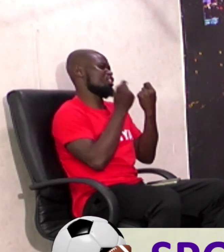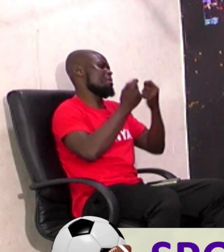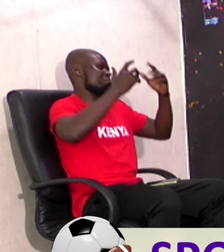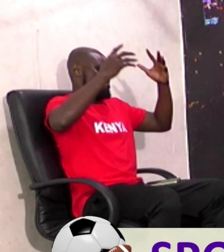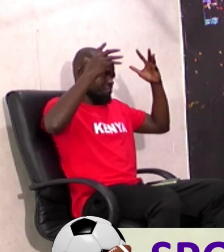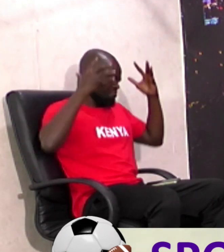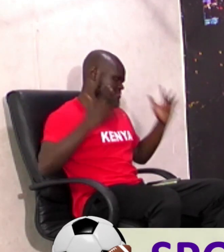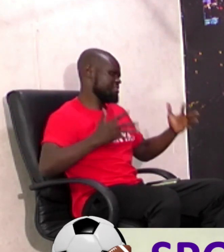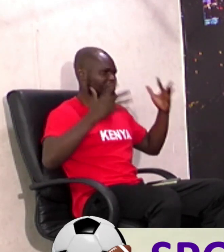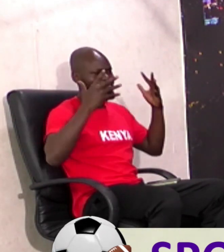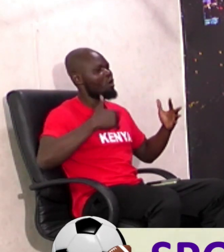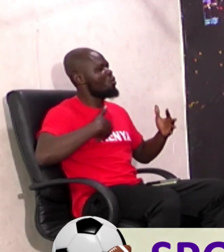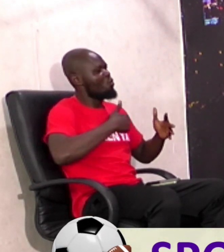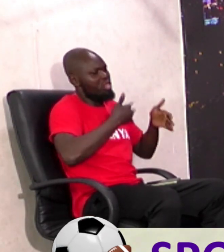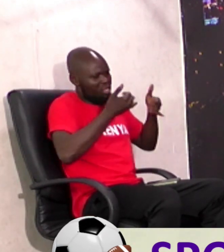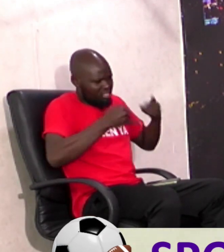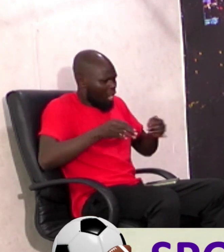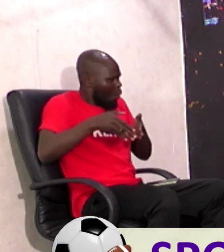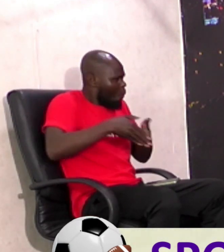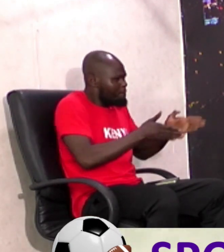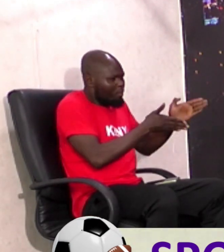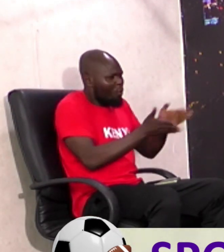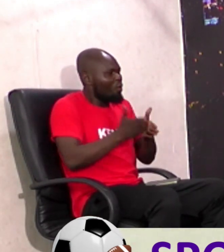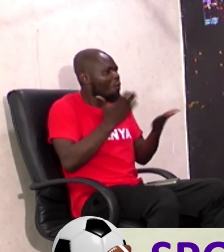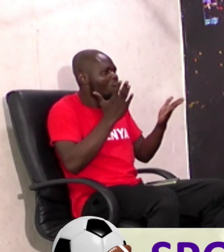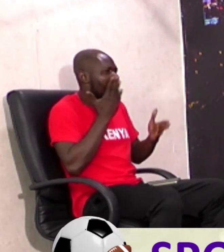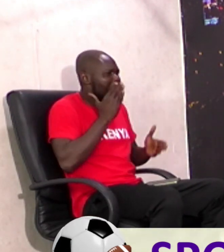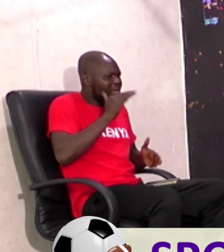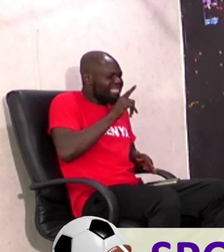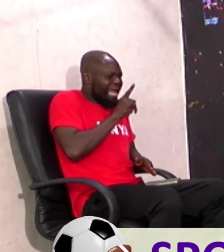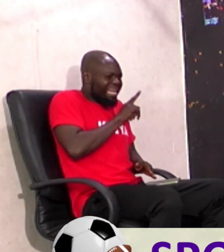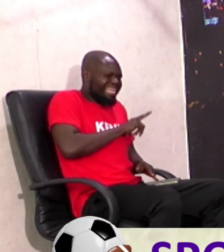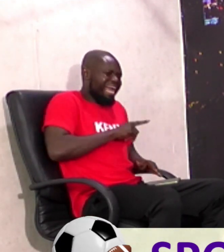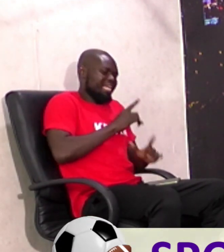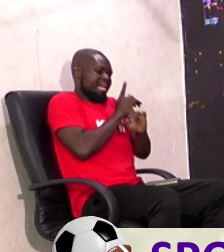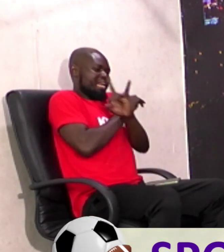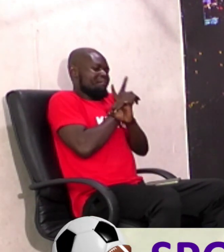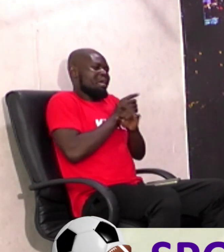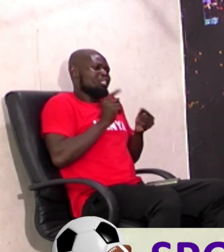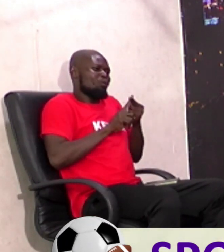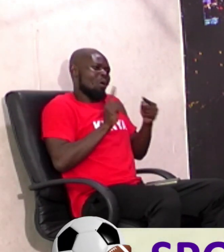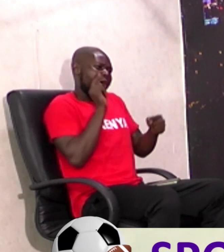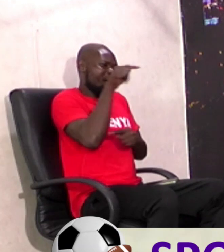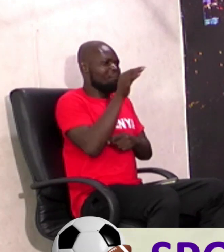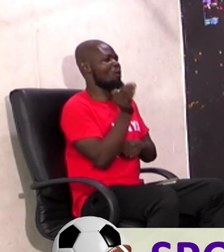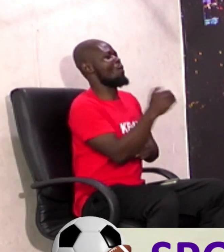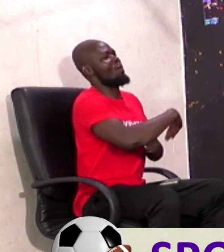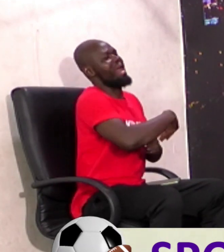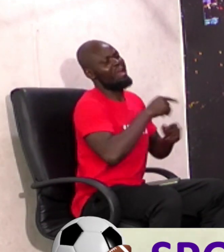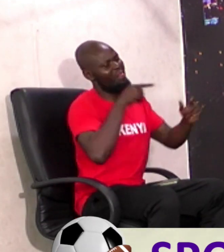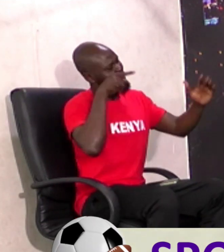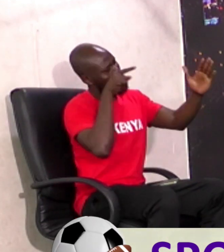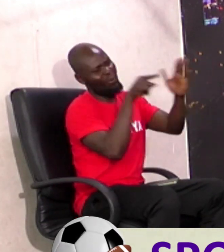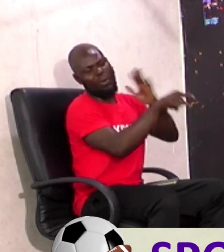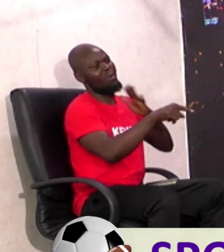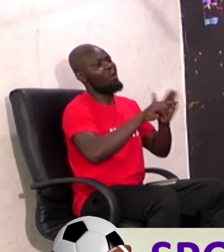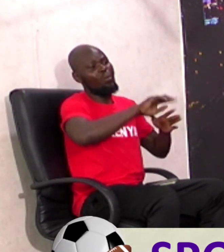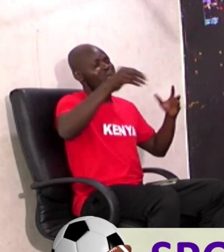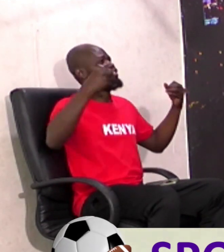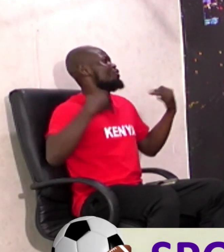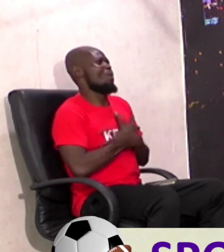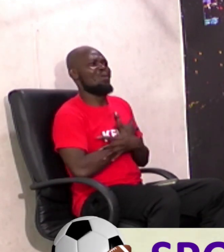But both teams are good and both teams are strong. It's just that Man City was very much